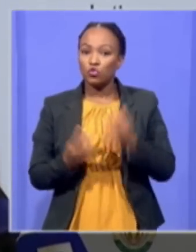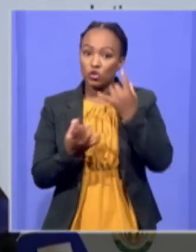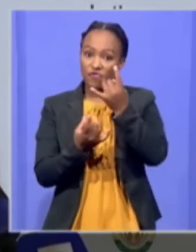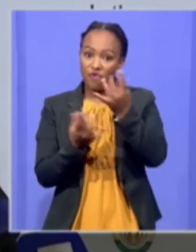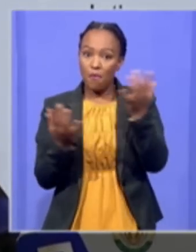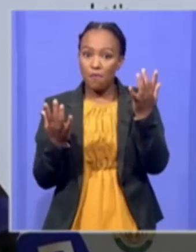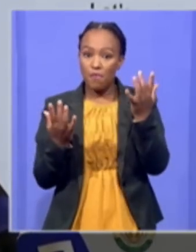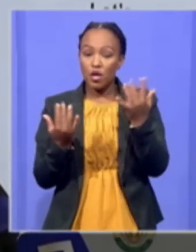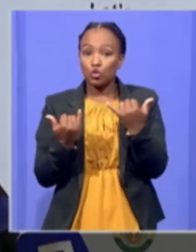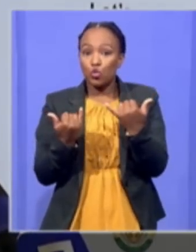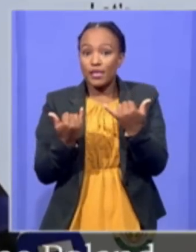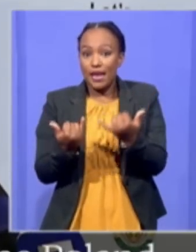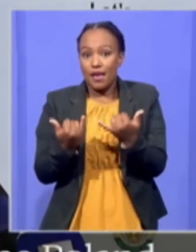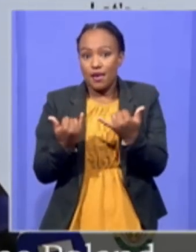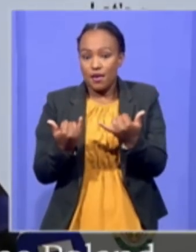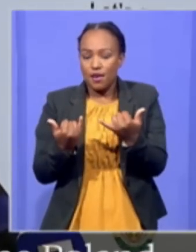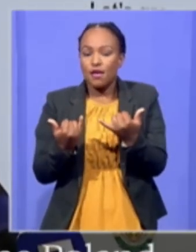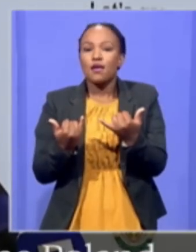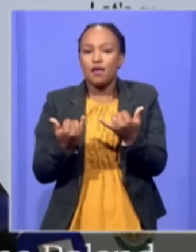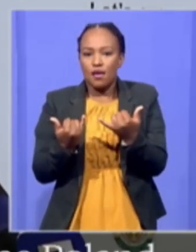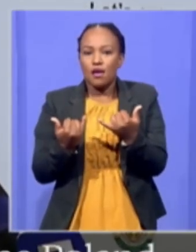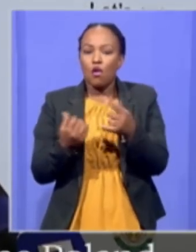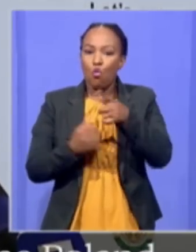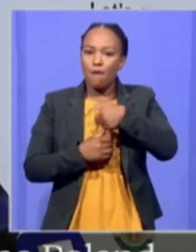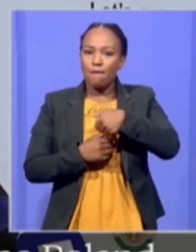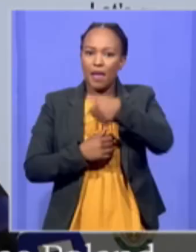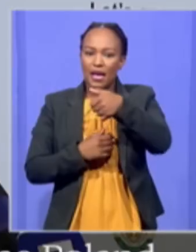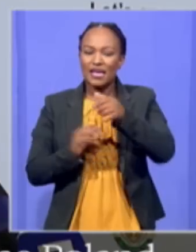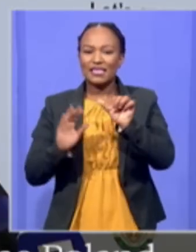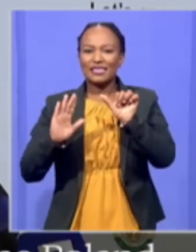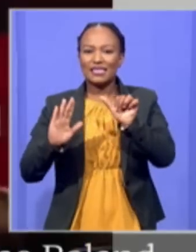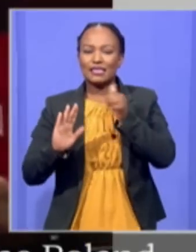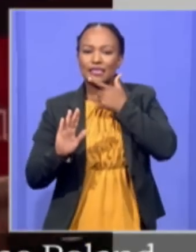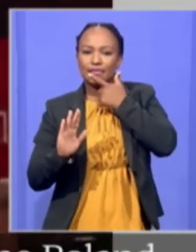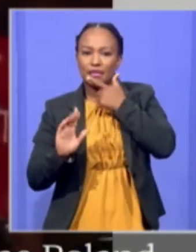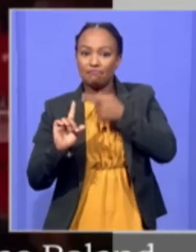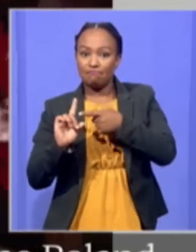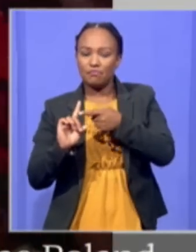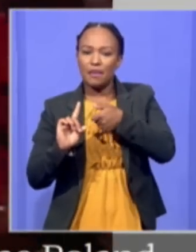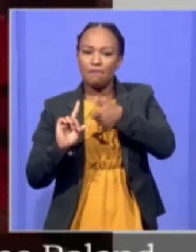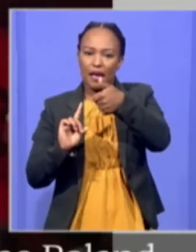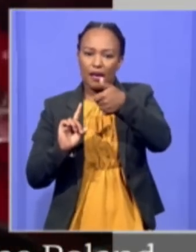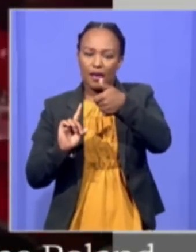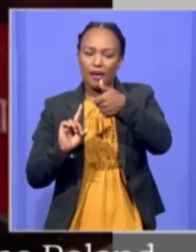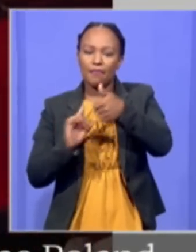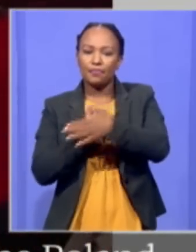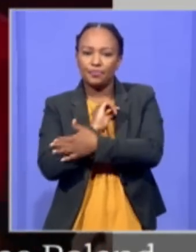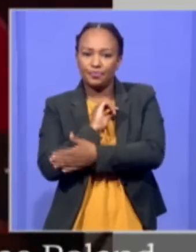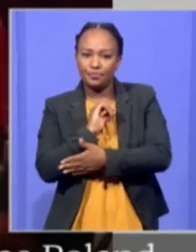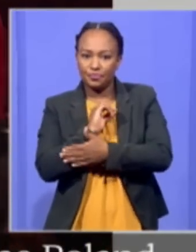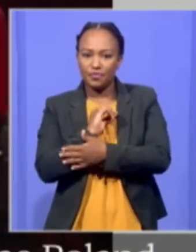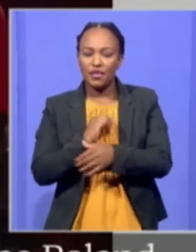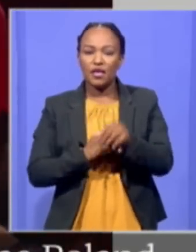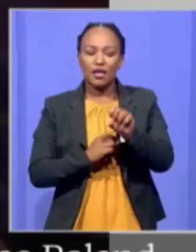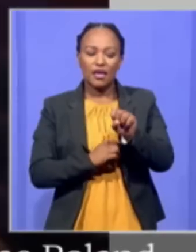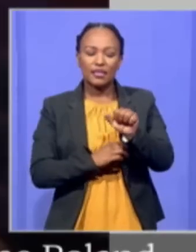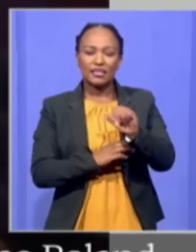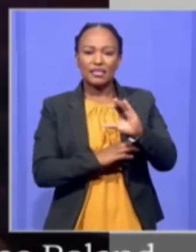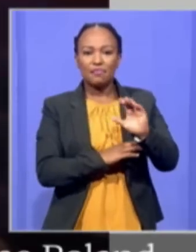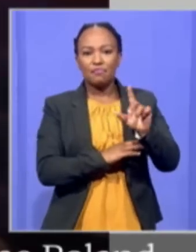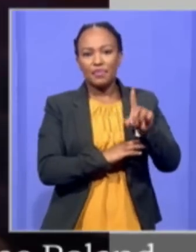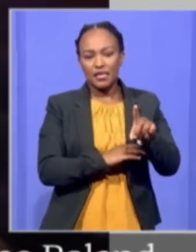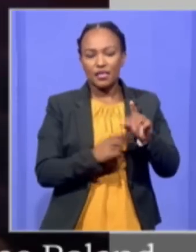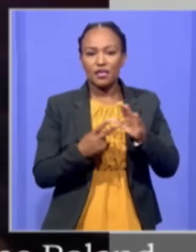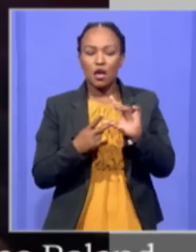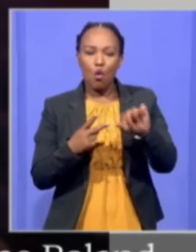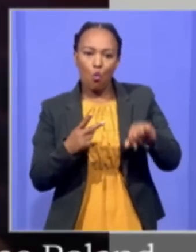place today still. So it is happening on the 6th of December. Mokgatlo wa SACP le mohlologadi wa Hani